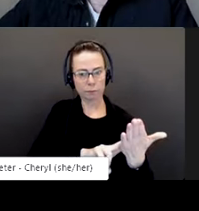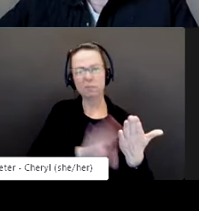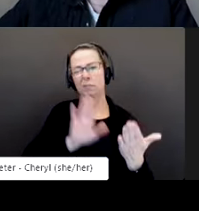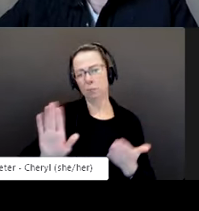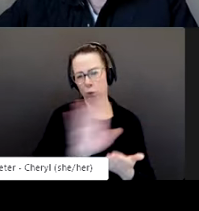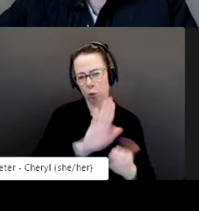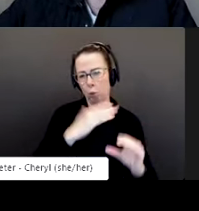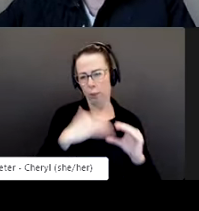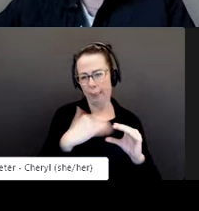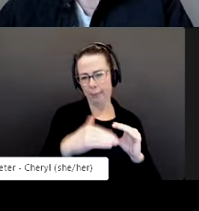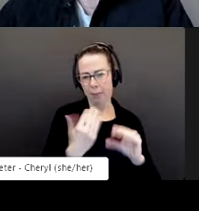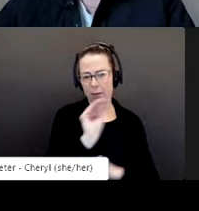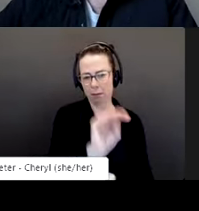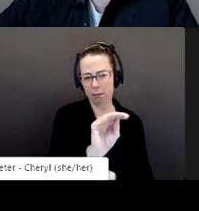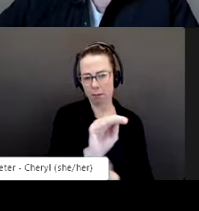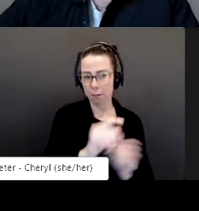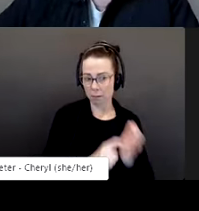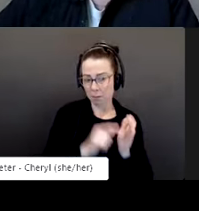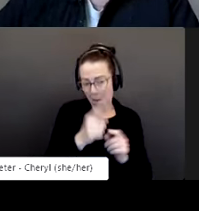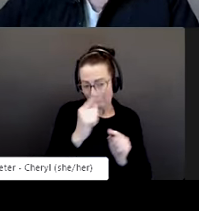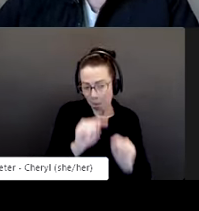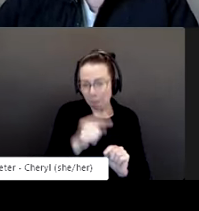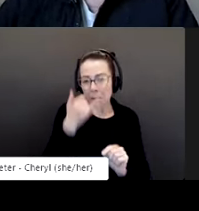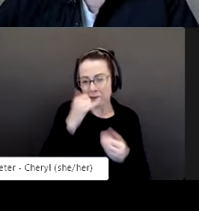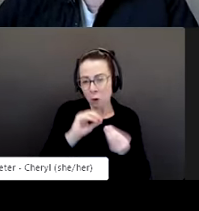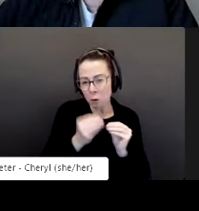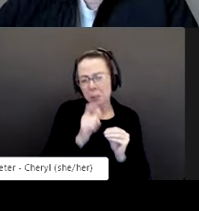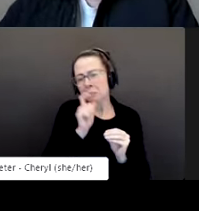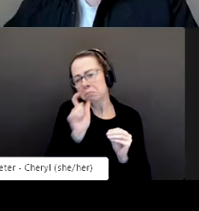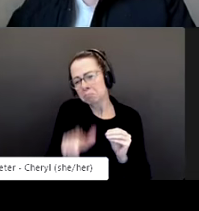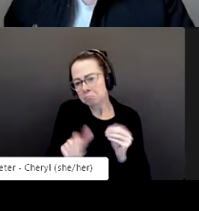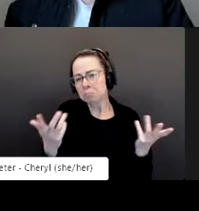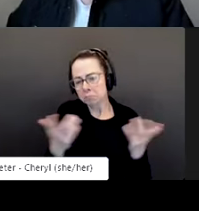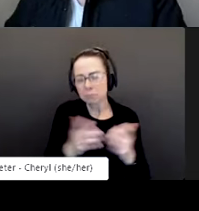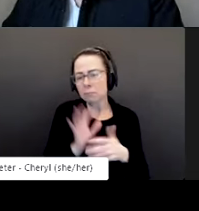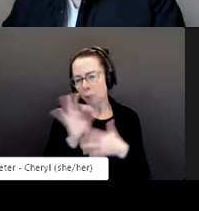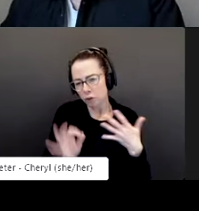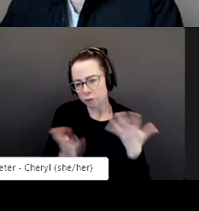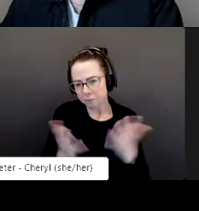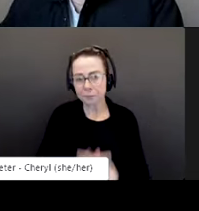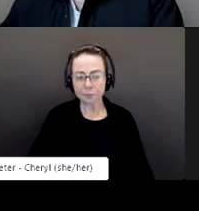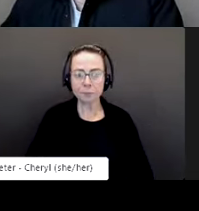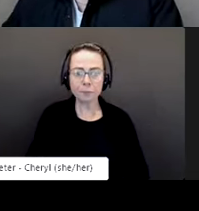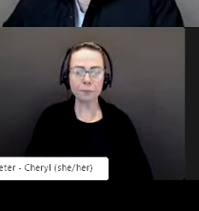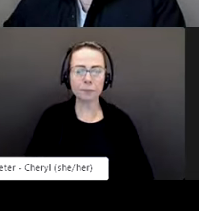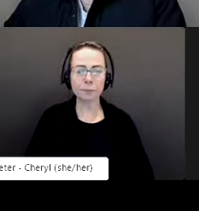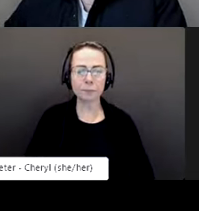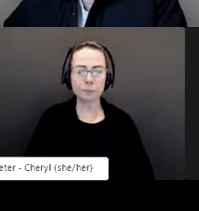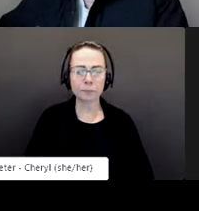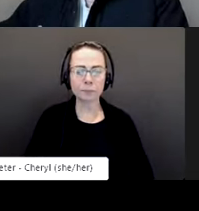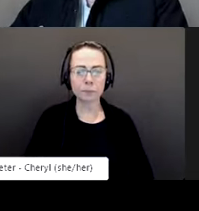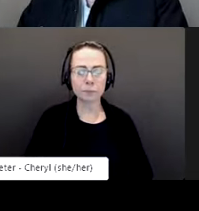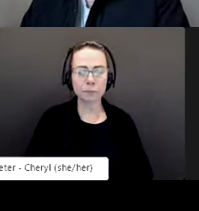option of a mobile number, but it's not necessary. The reason why you have that email address there